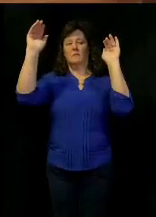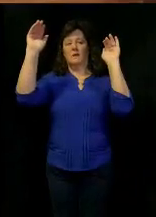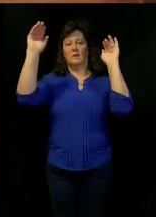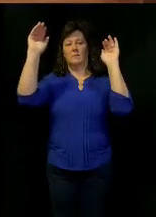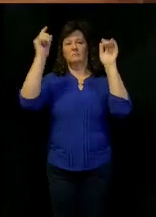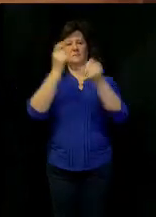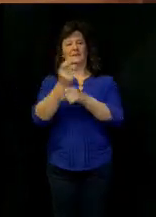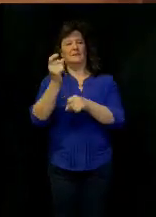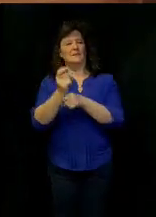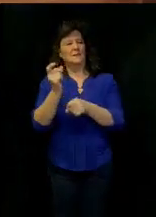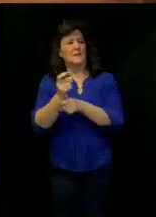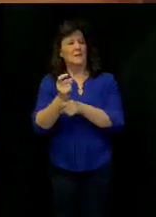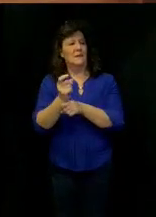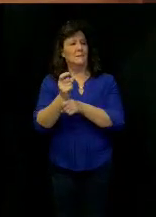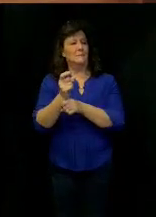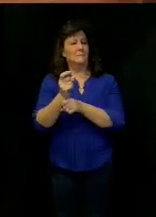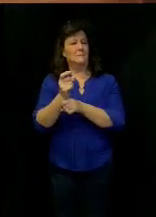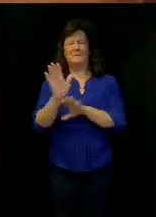Liars don't go to heaven.